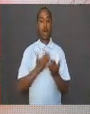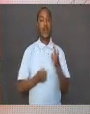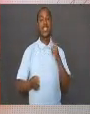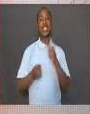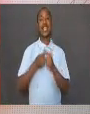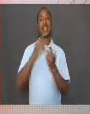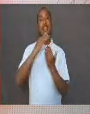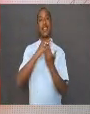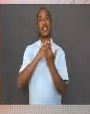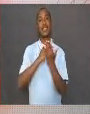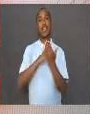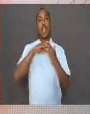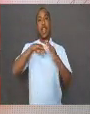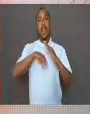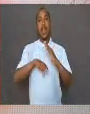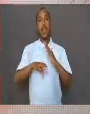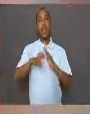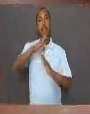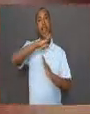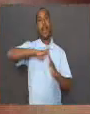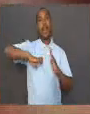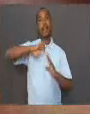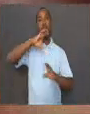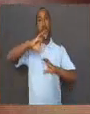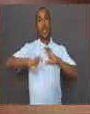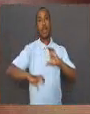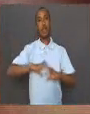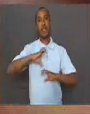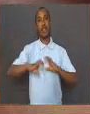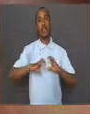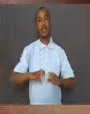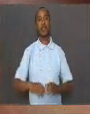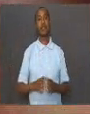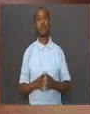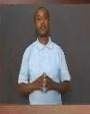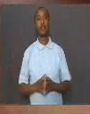Welcome to our second lesson in Unit 4.